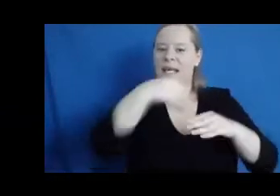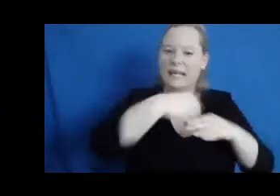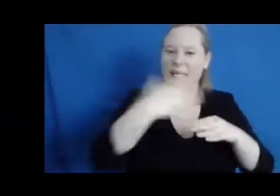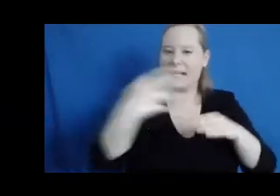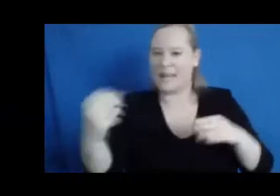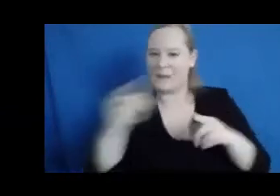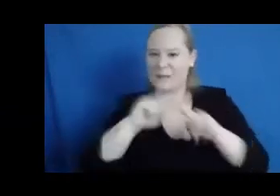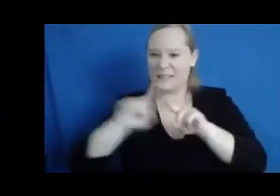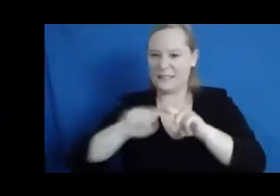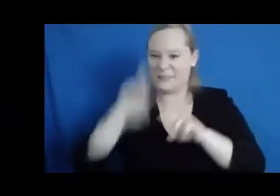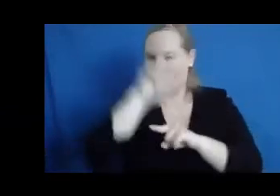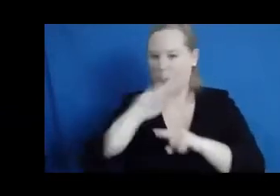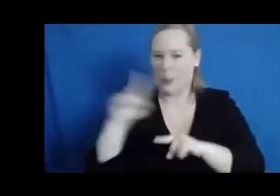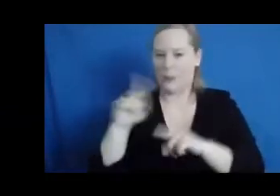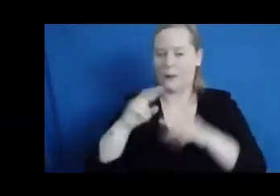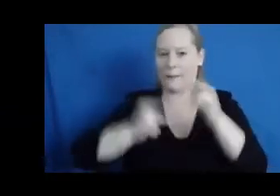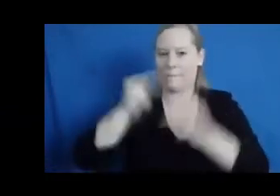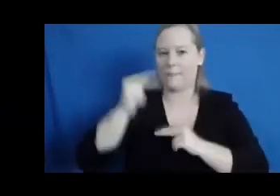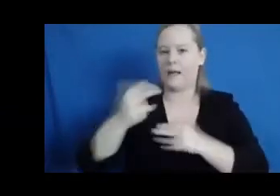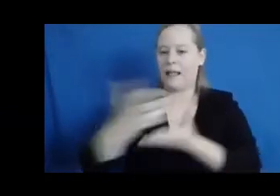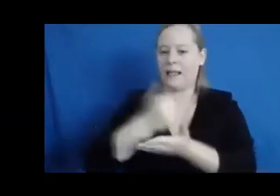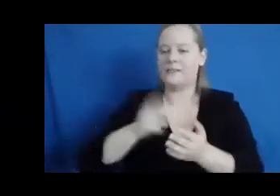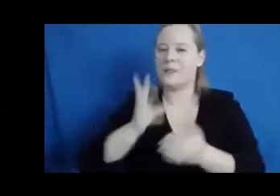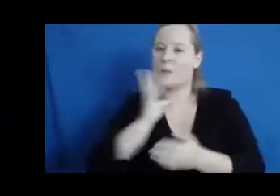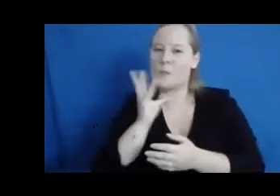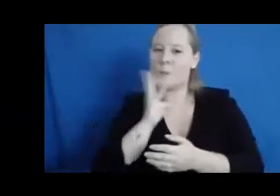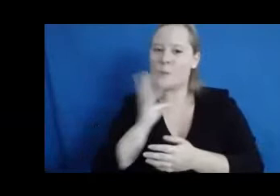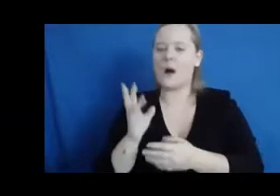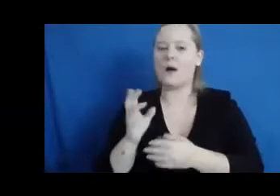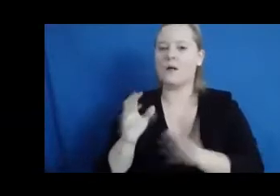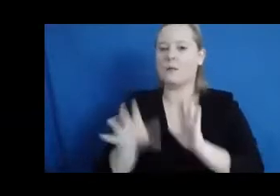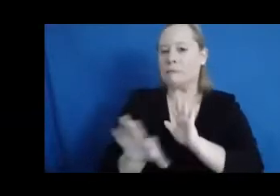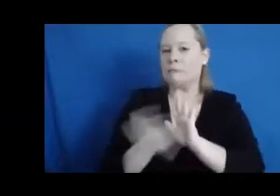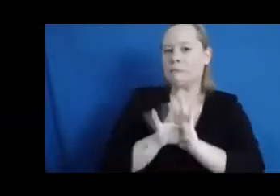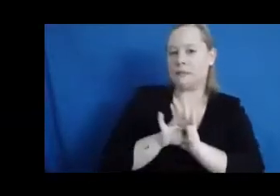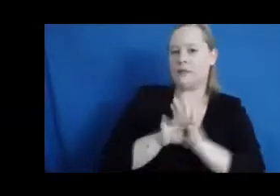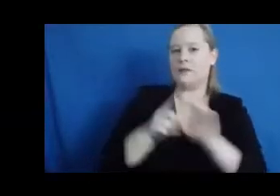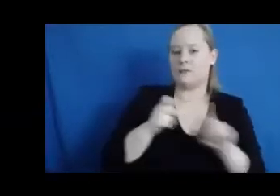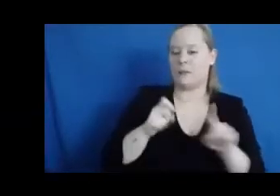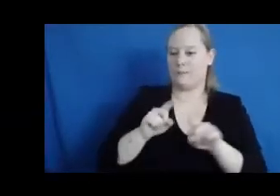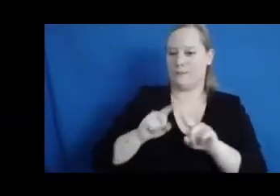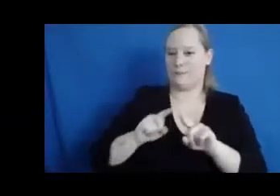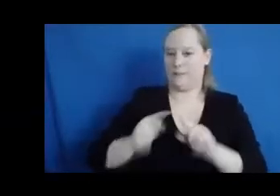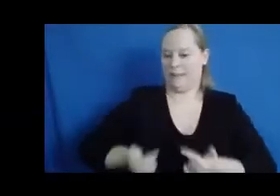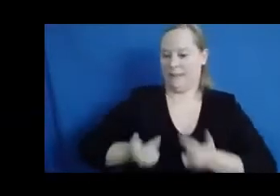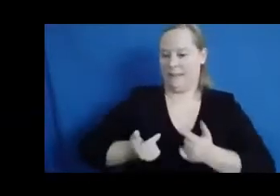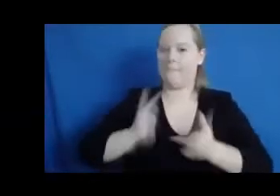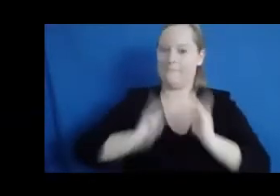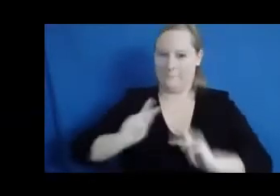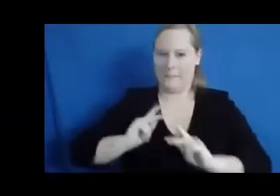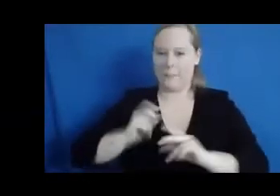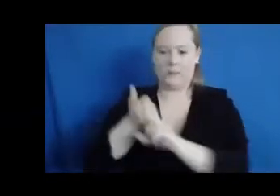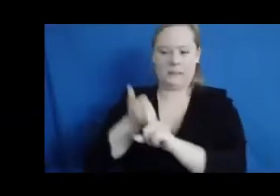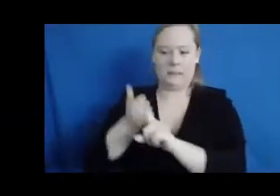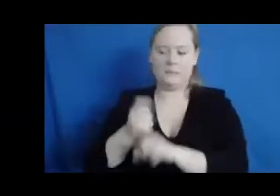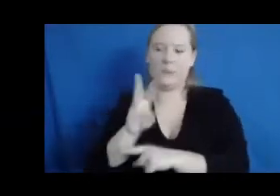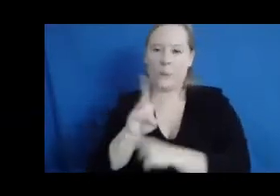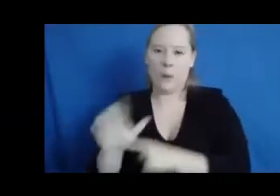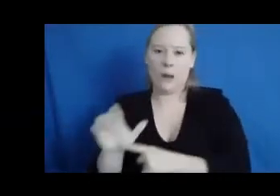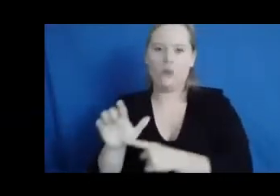buildings. Collecting water samples from people's domestic wells requires a lot of